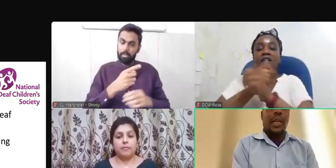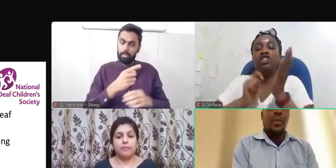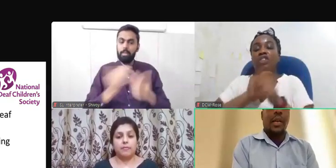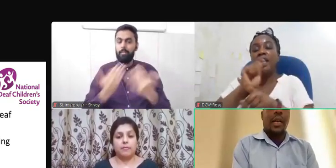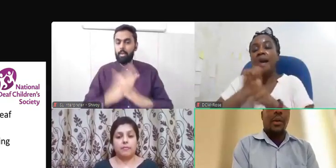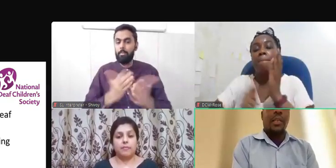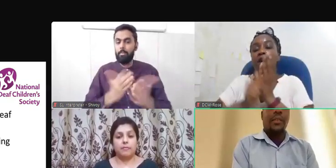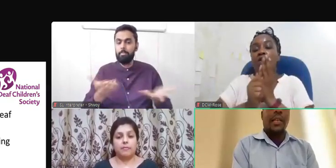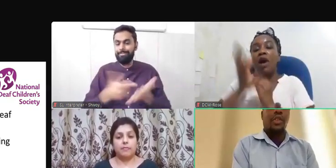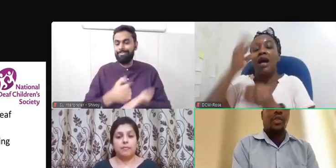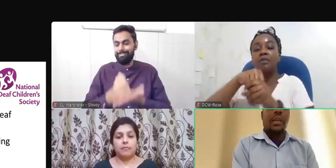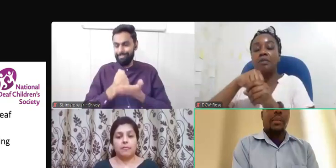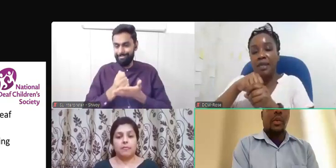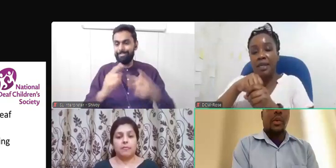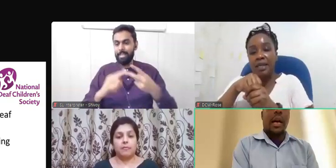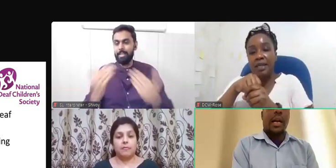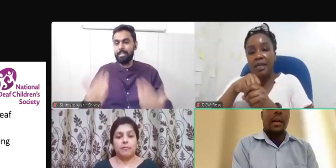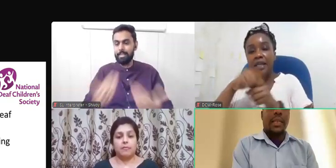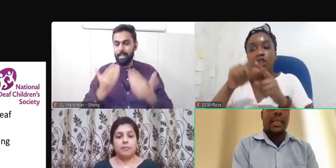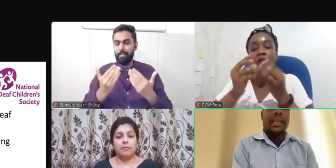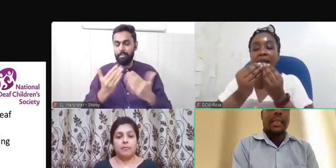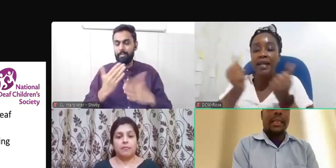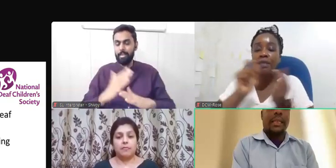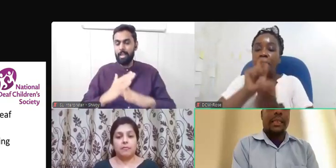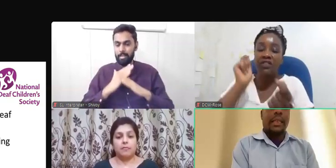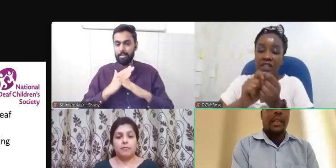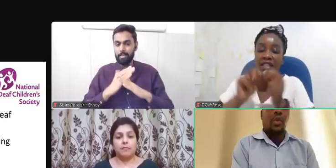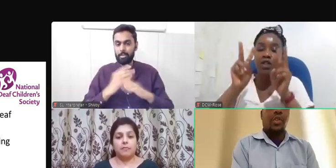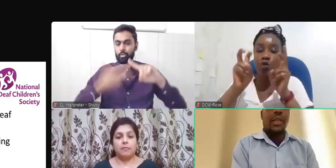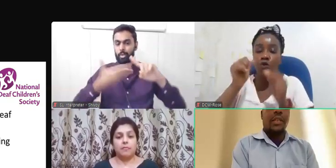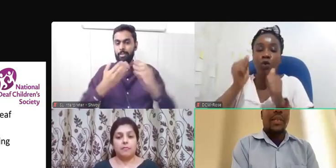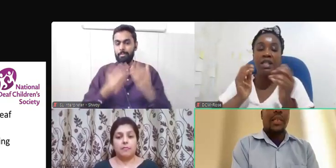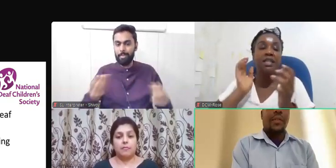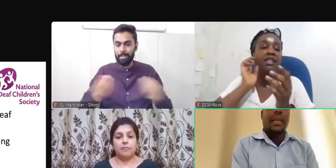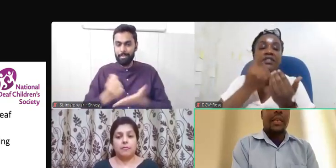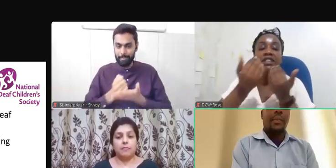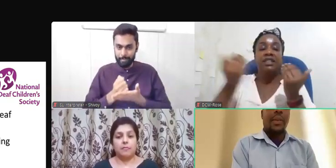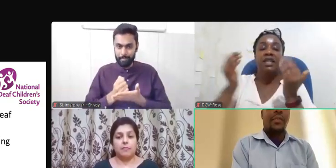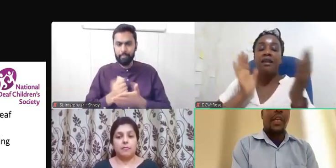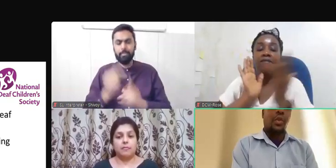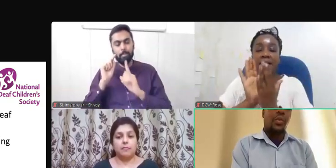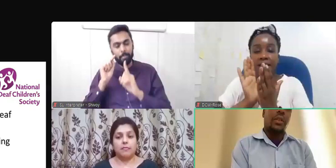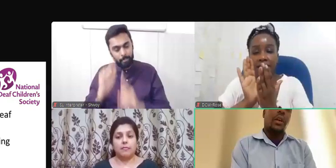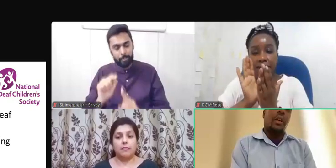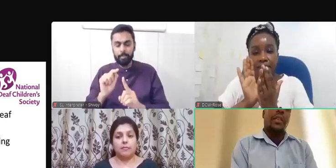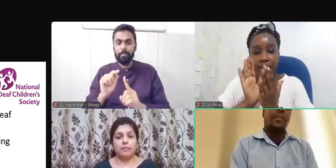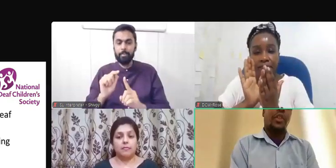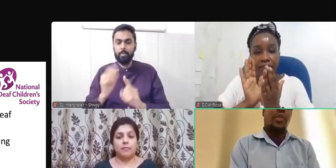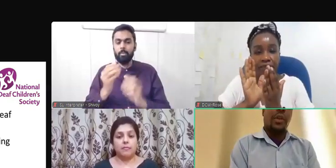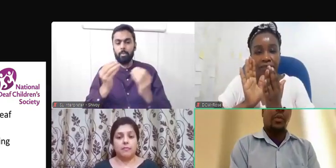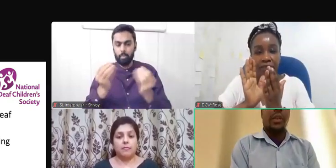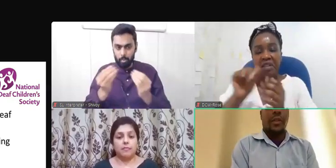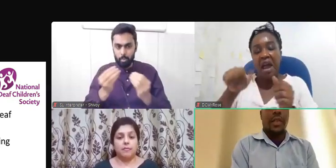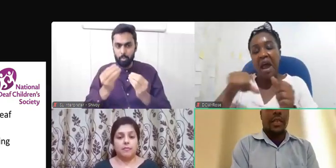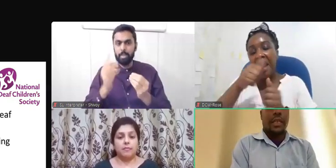So that's where our safeguarding training manual comes in, to address specific issues of the deaf